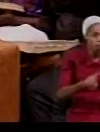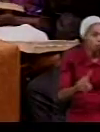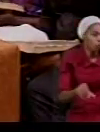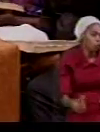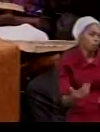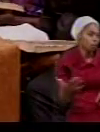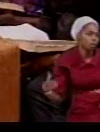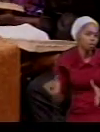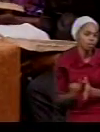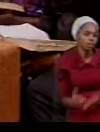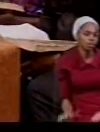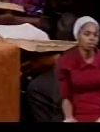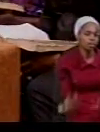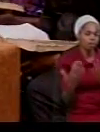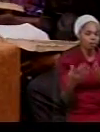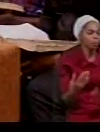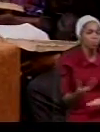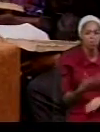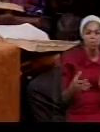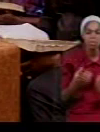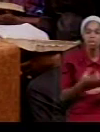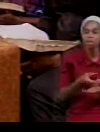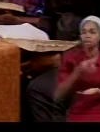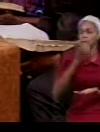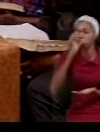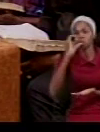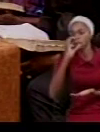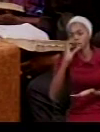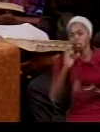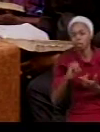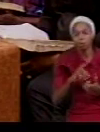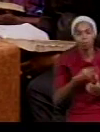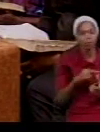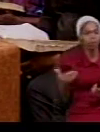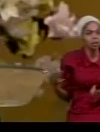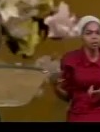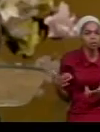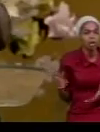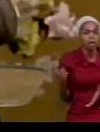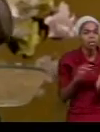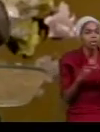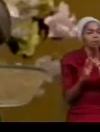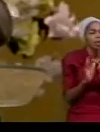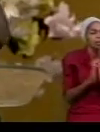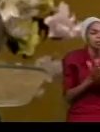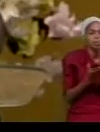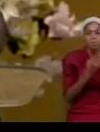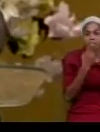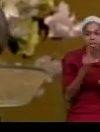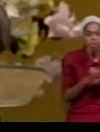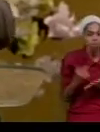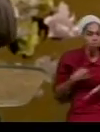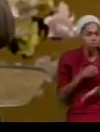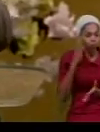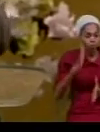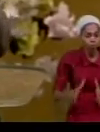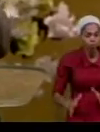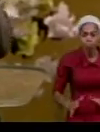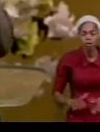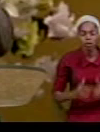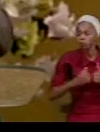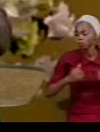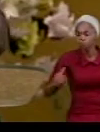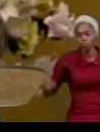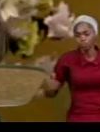their drink, their anything, the Bible says we should avoid it. Come out from among them and be ye